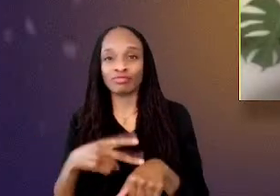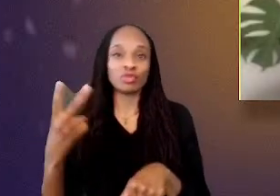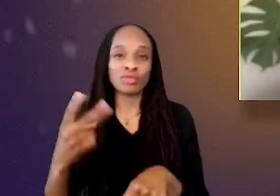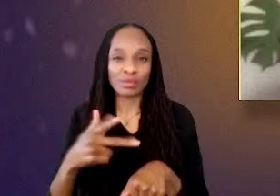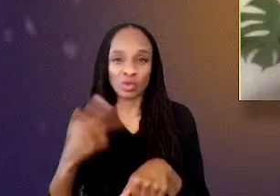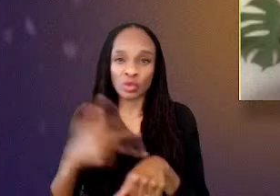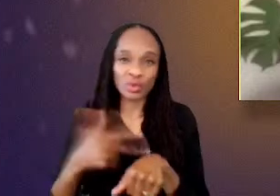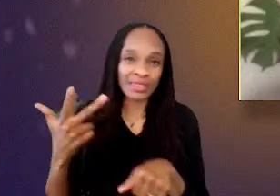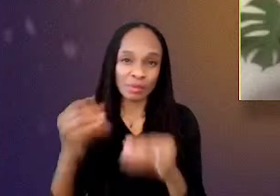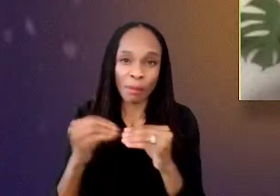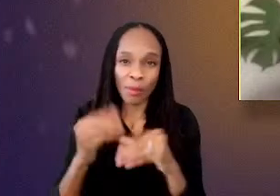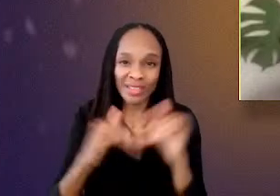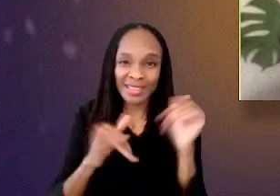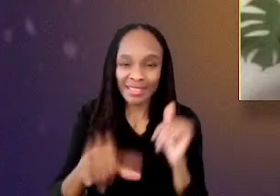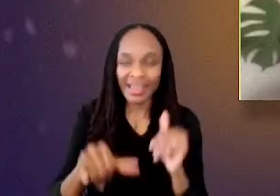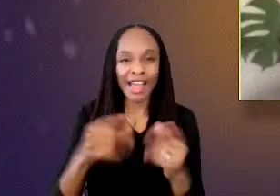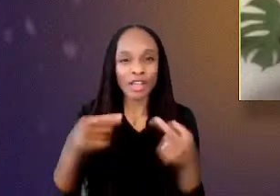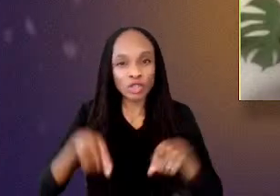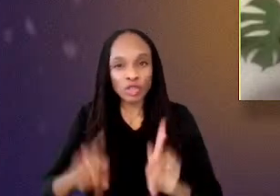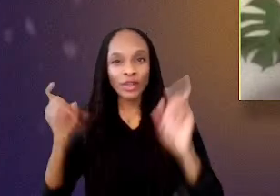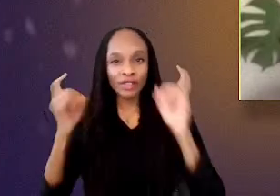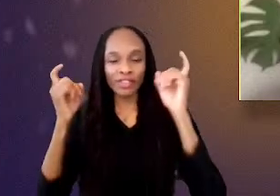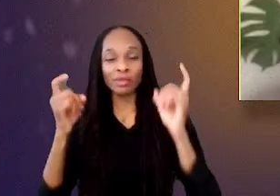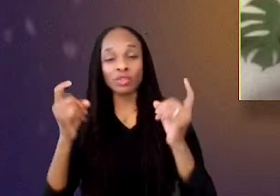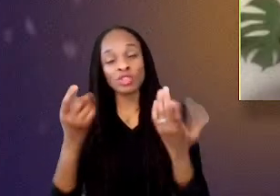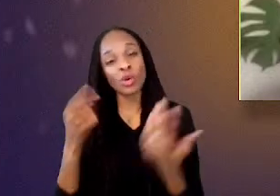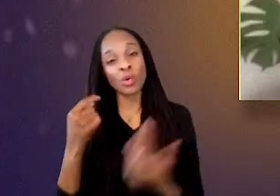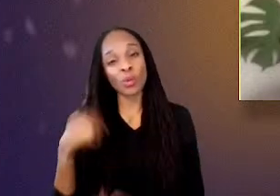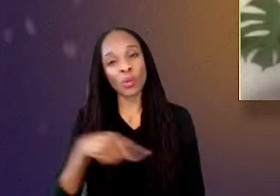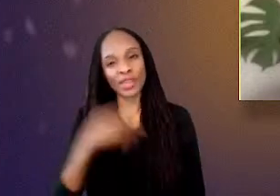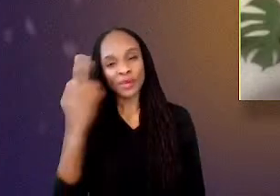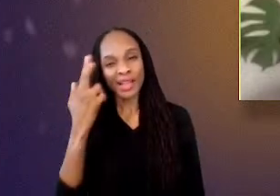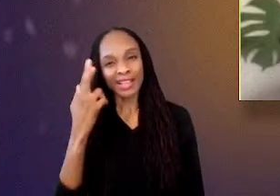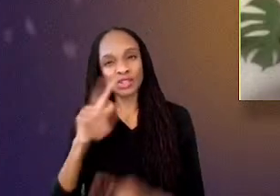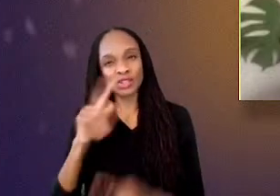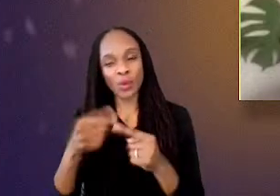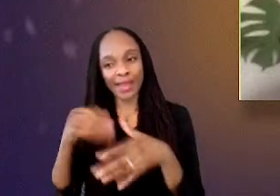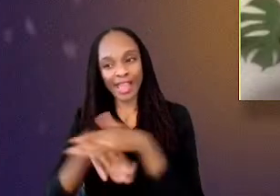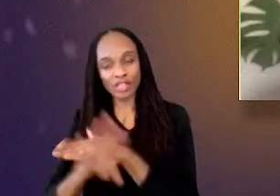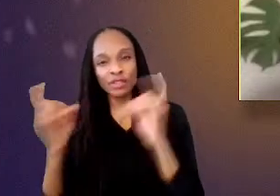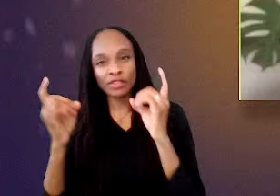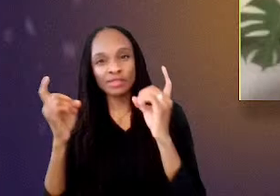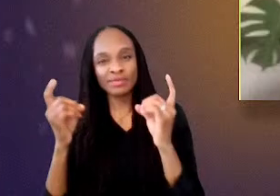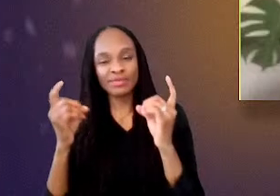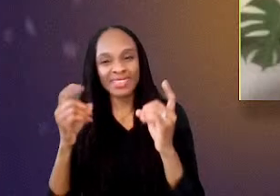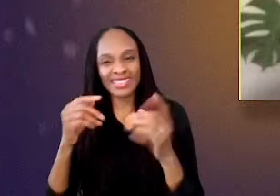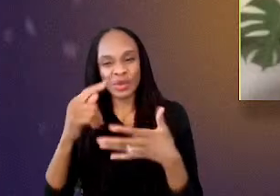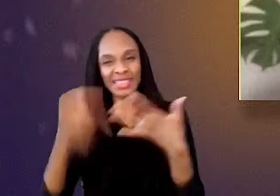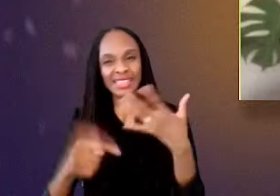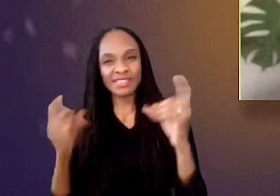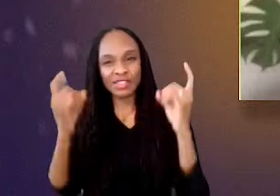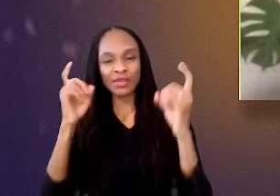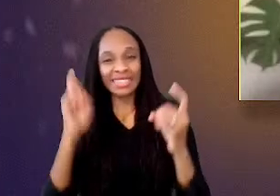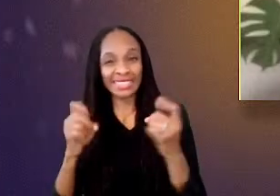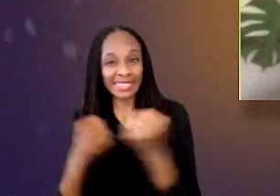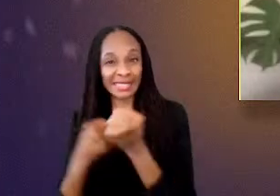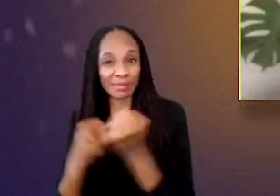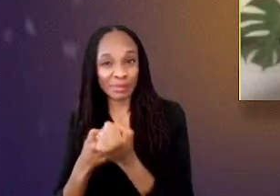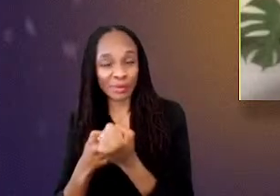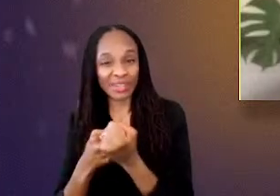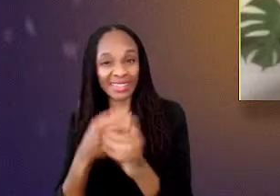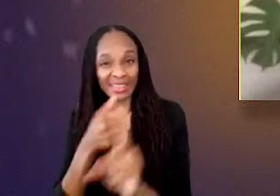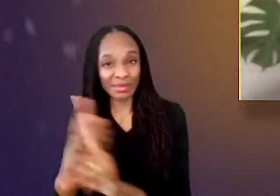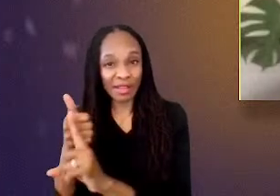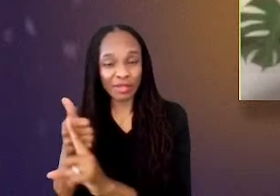important for us to realize as we're going into those spaces that like these festivals have to support and sustain themselves. And